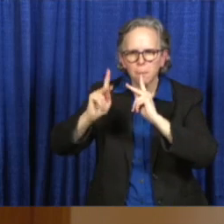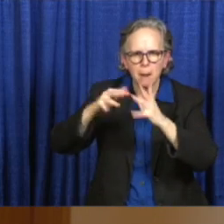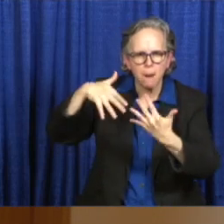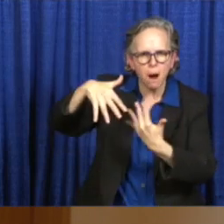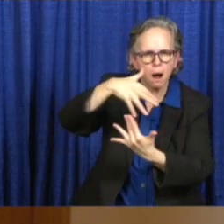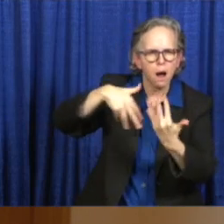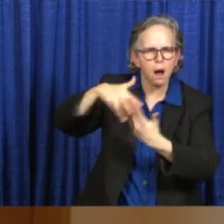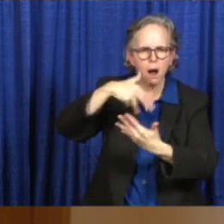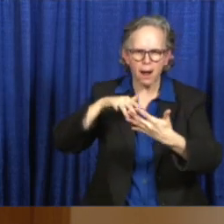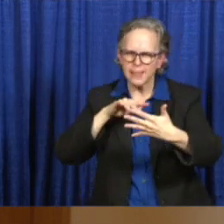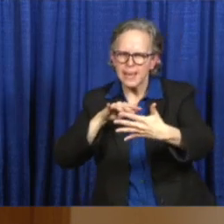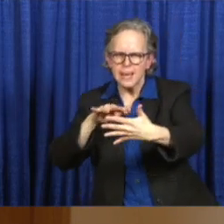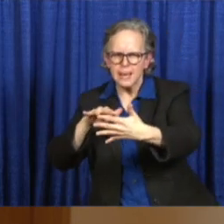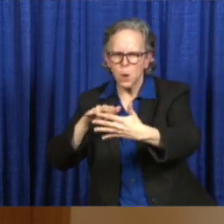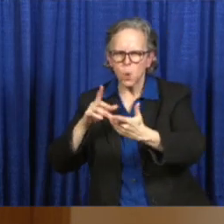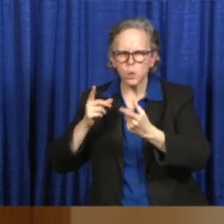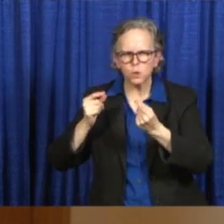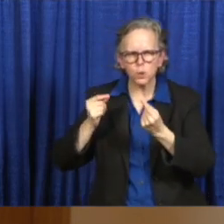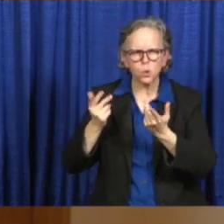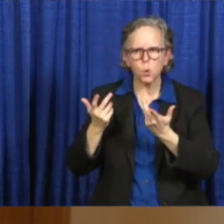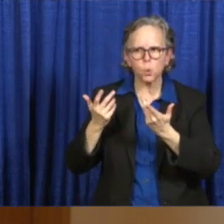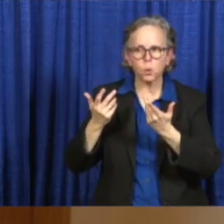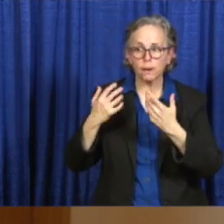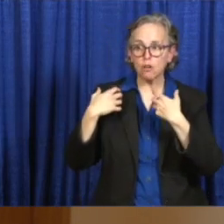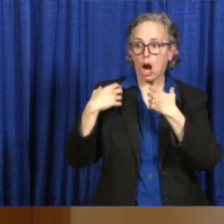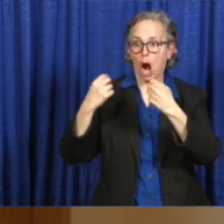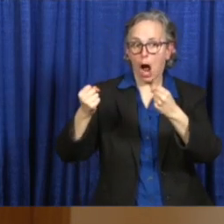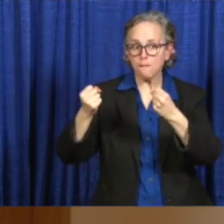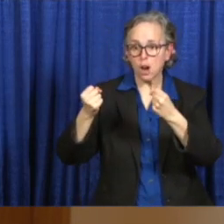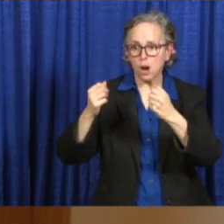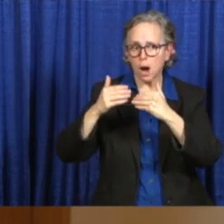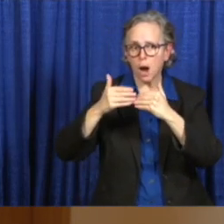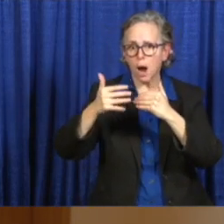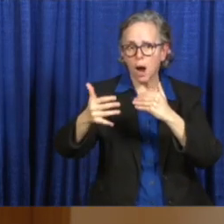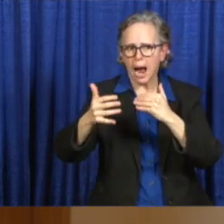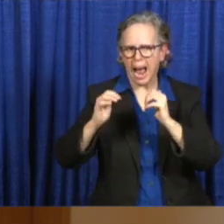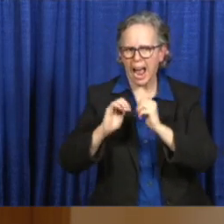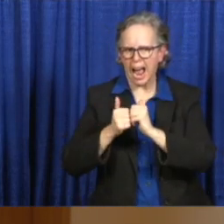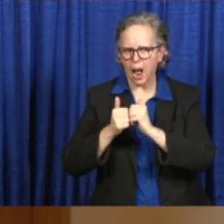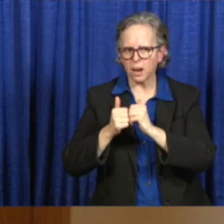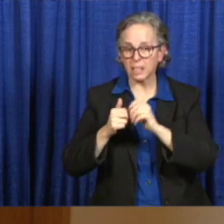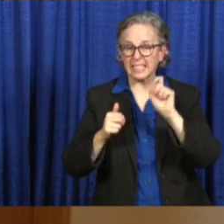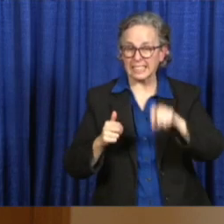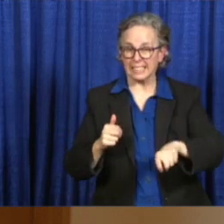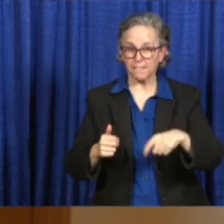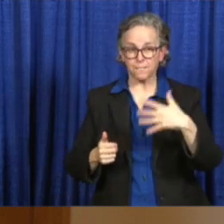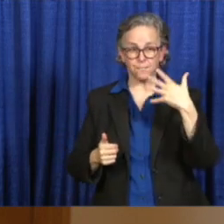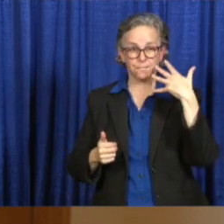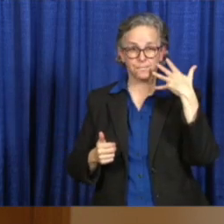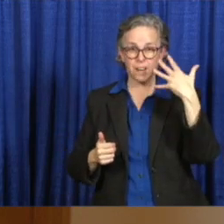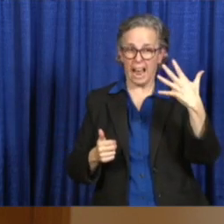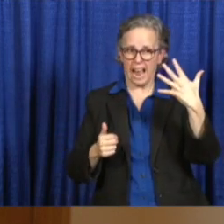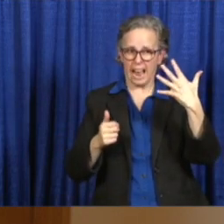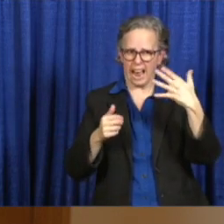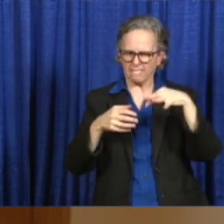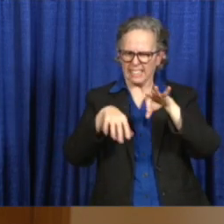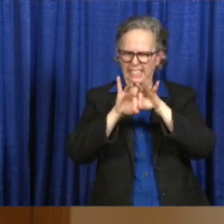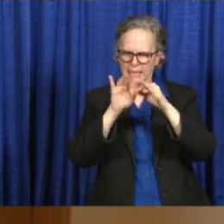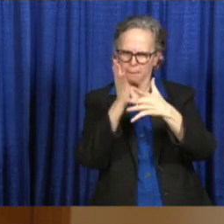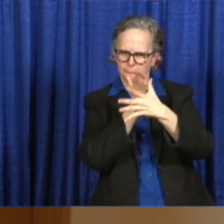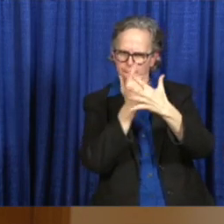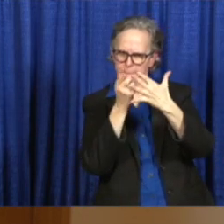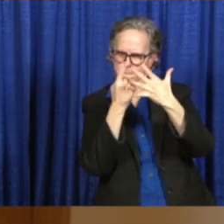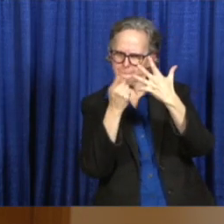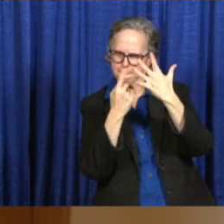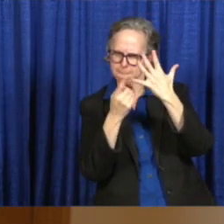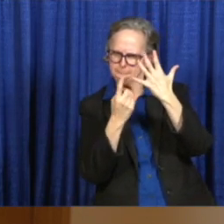key components to begin the slow removal of the social distancing. And